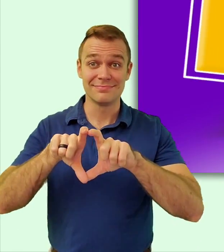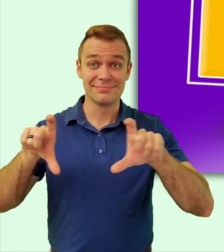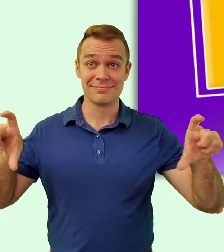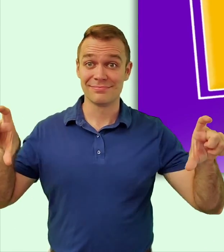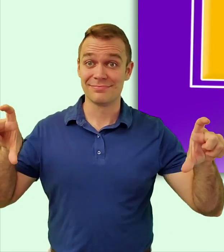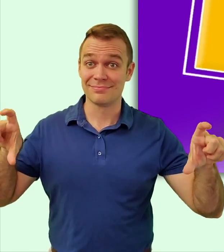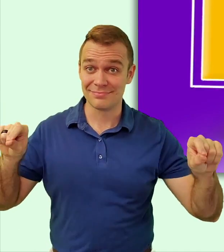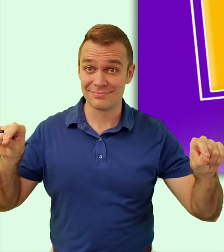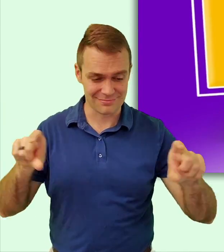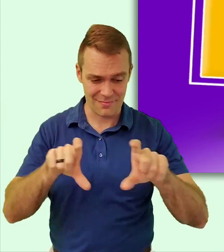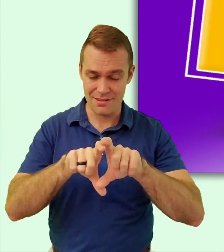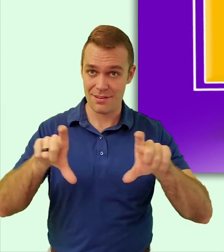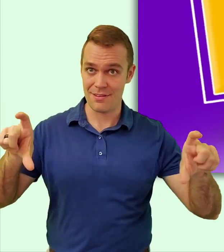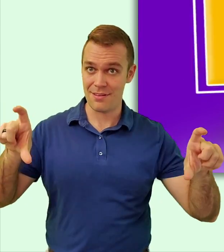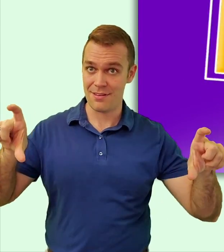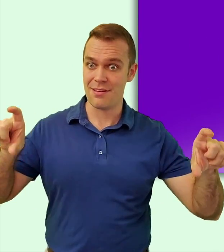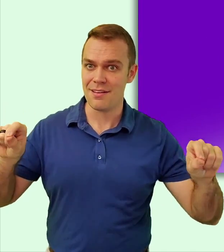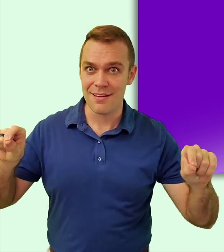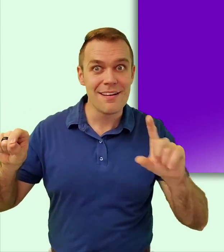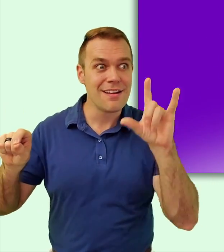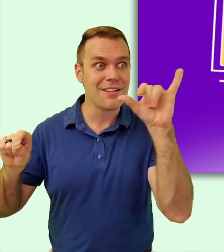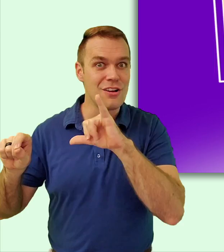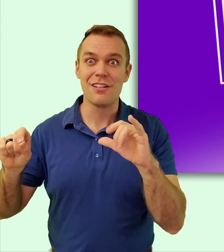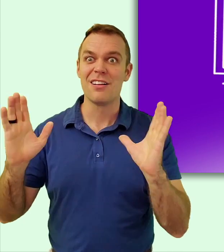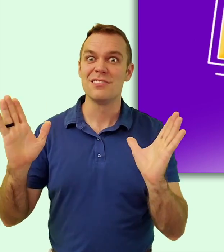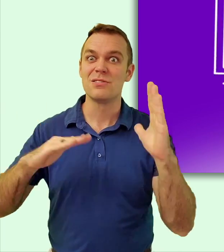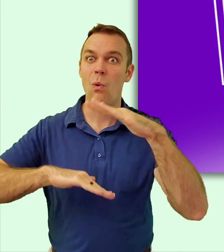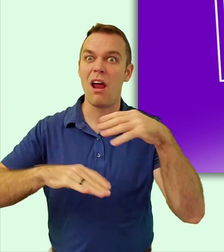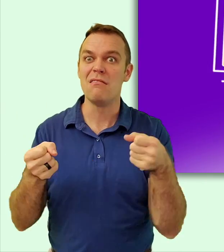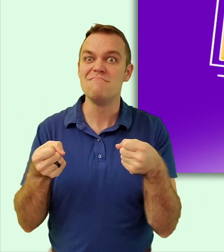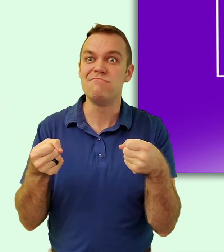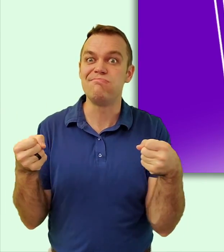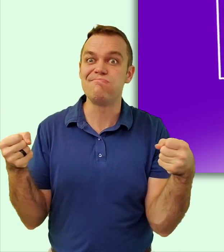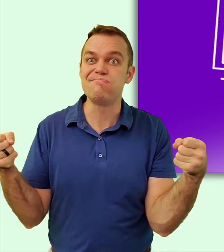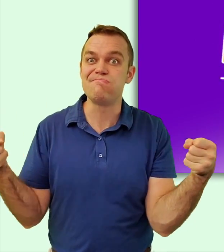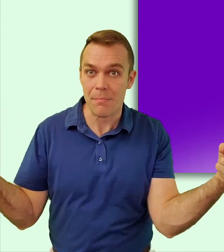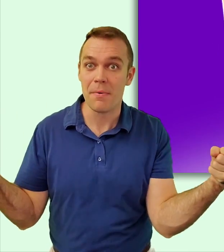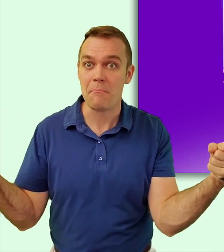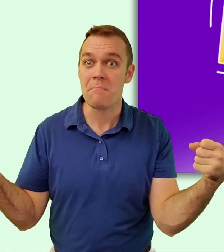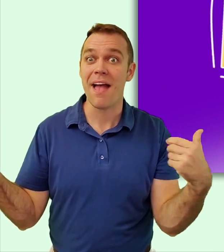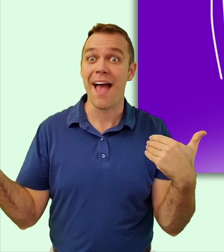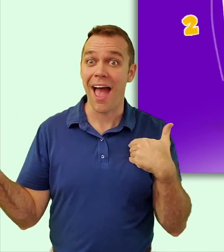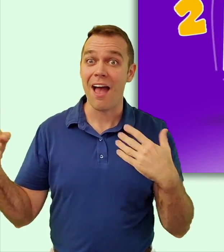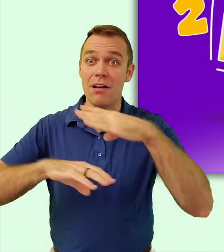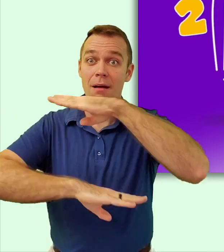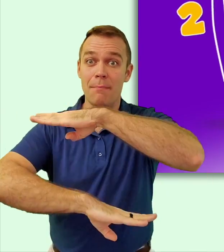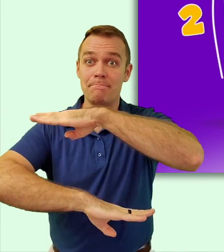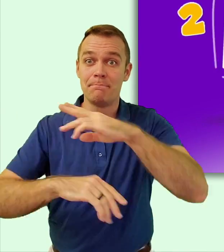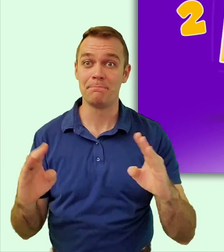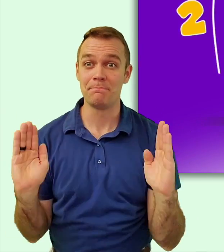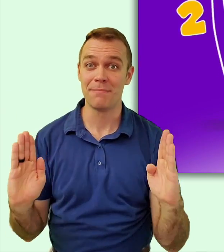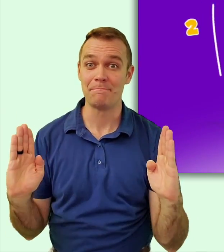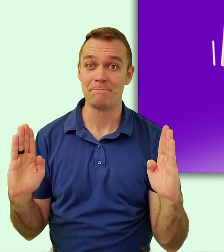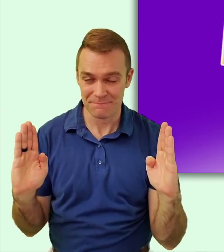I'm a rectangle, rectangle, like a really long square. I have